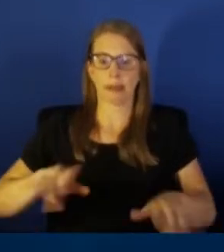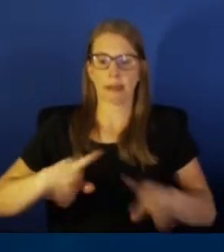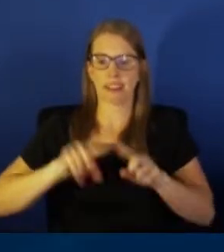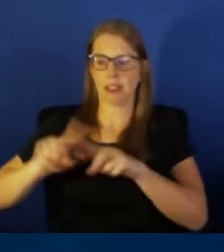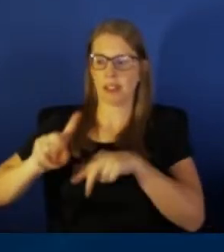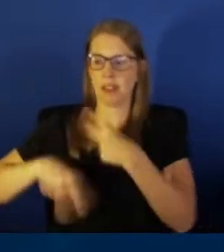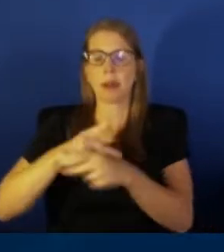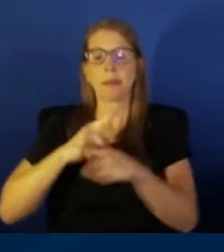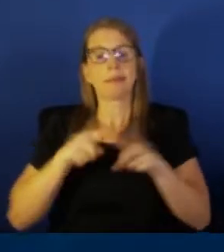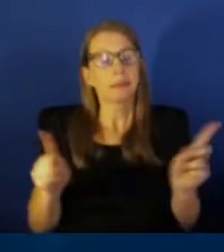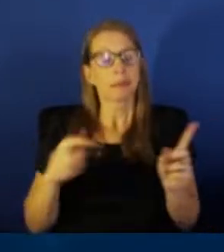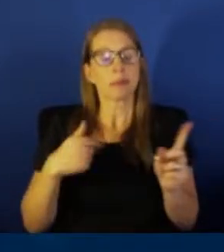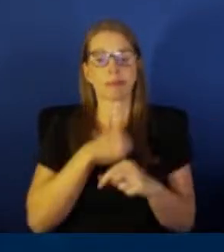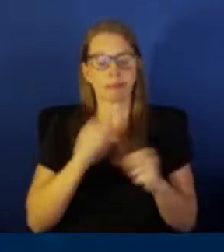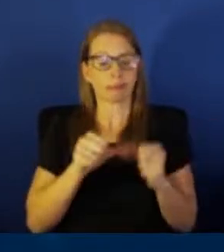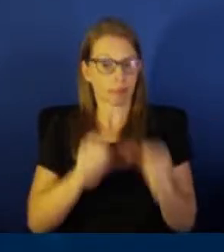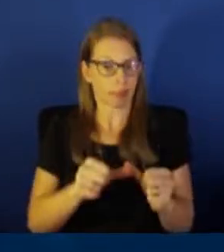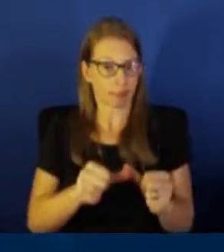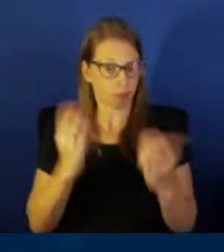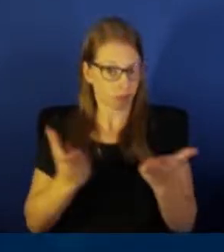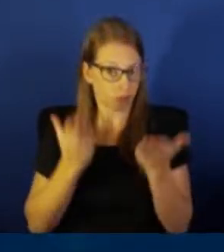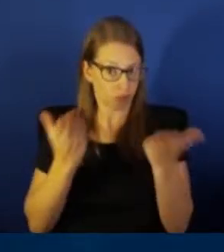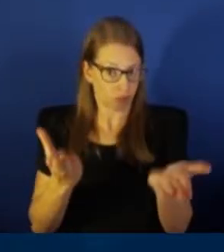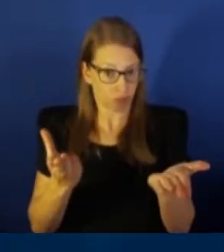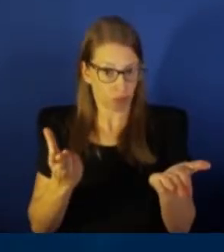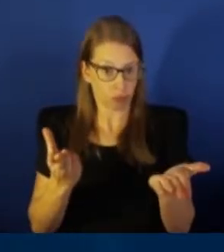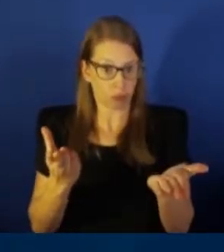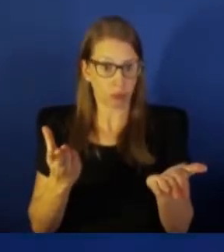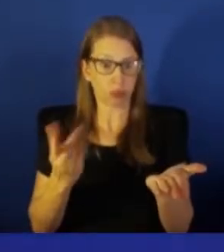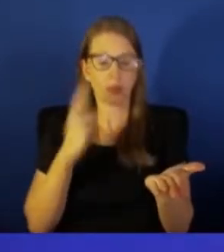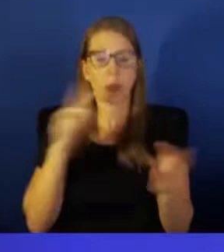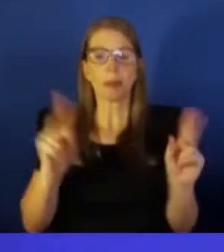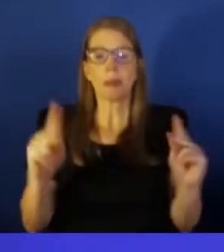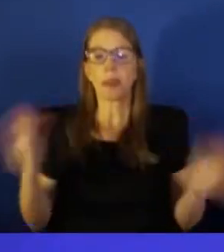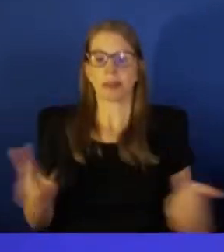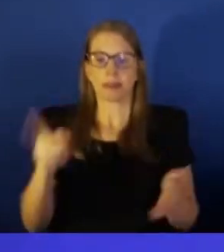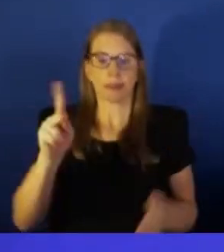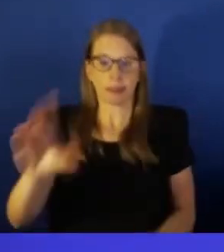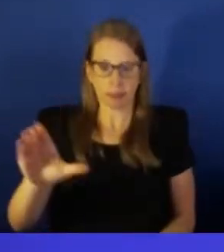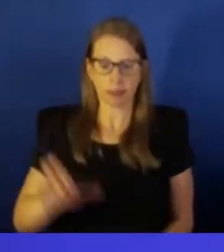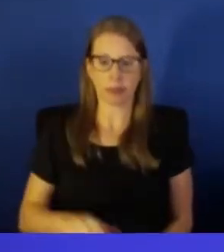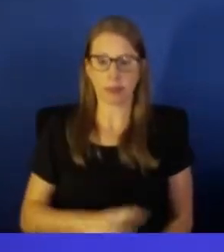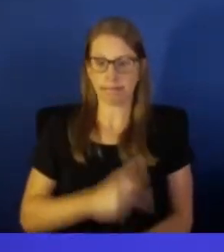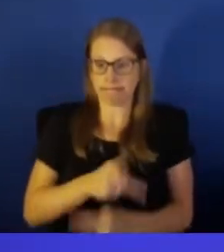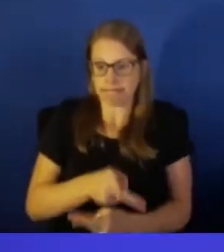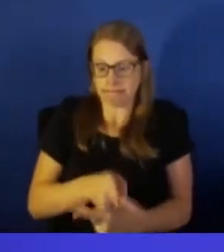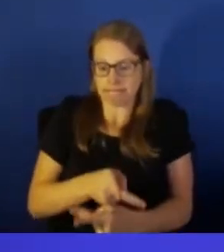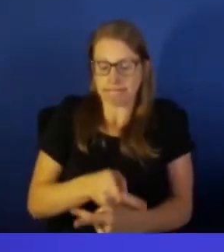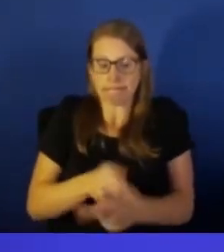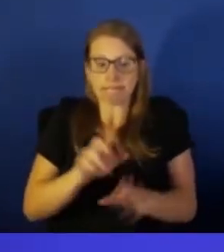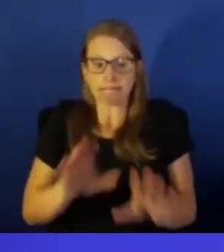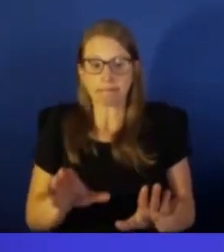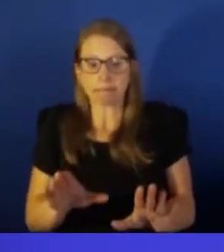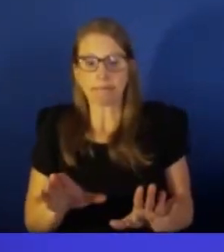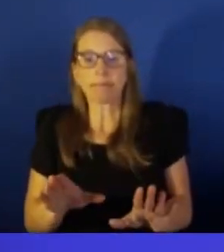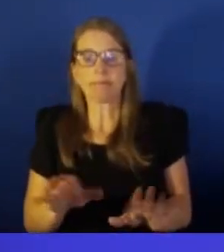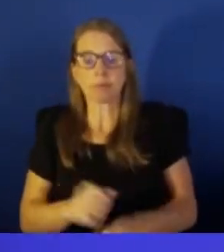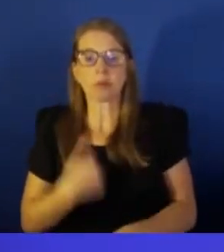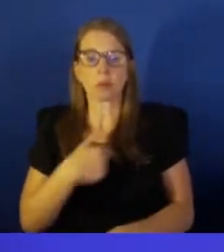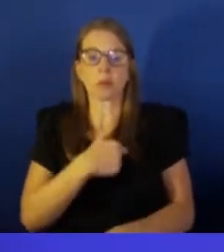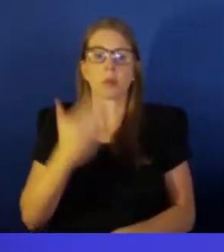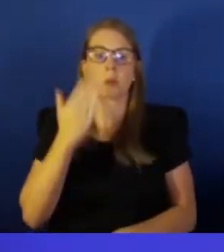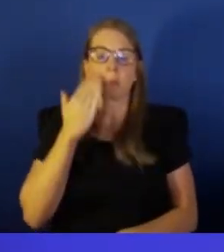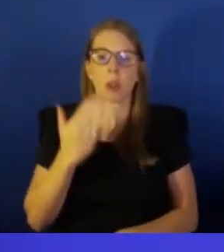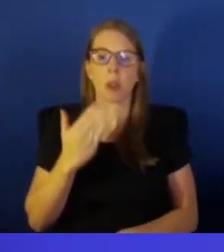what we continue to recommend to folks here in Kansas City is to take precautions. We know that we do agree with